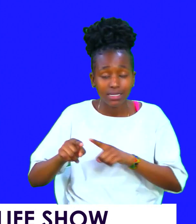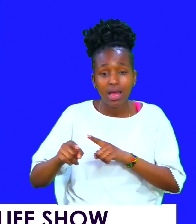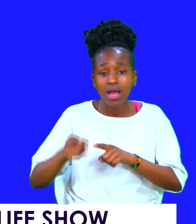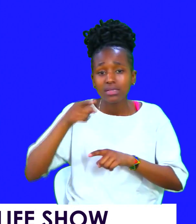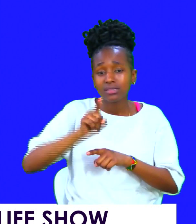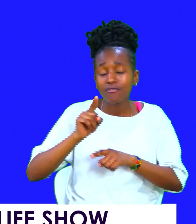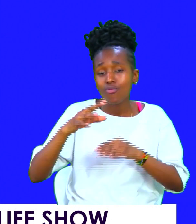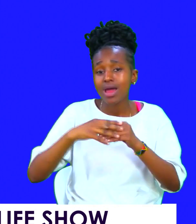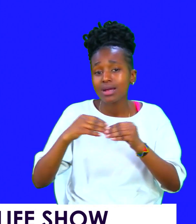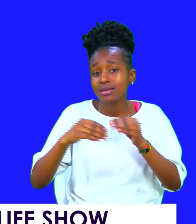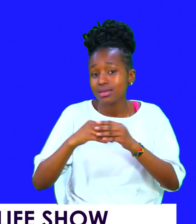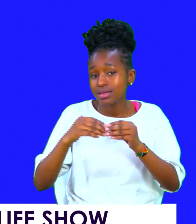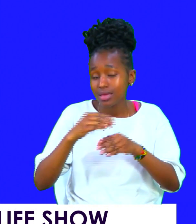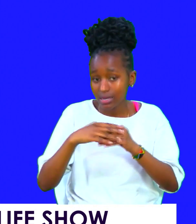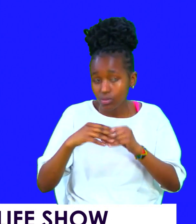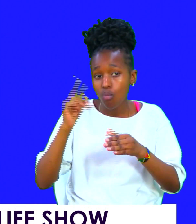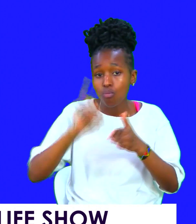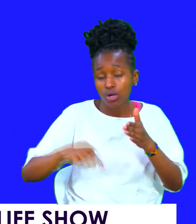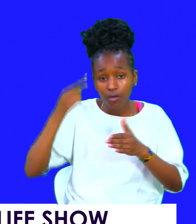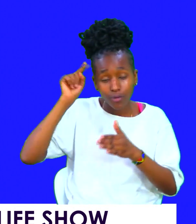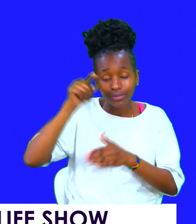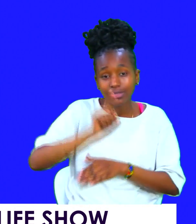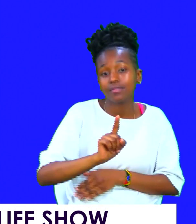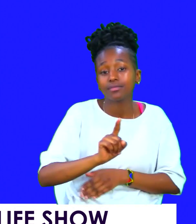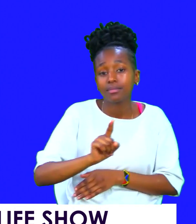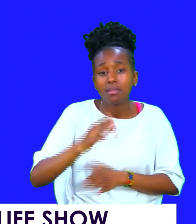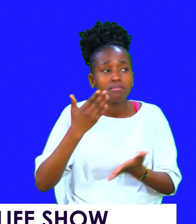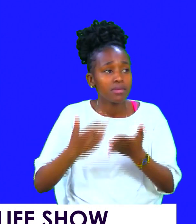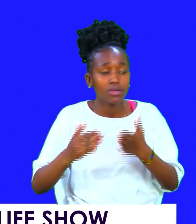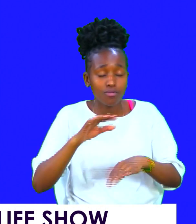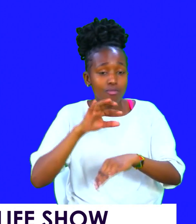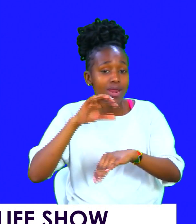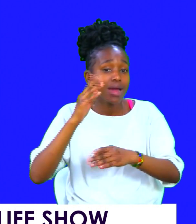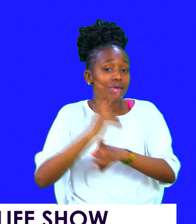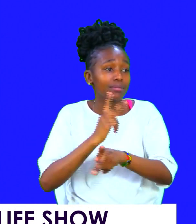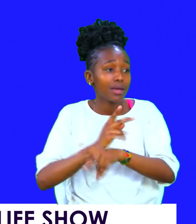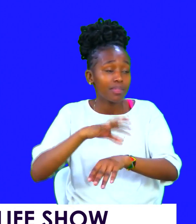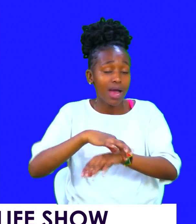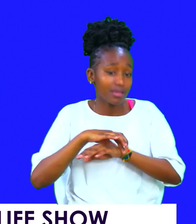as a humanity? Are we sustaining the earth? Is there